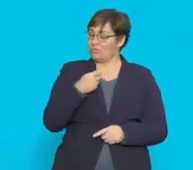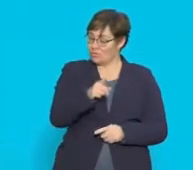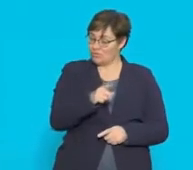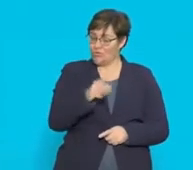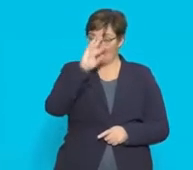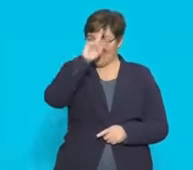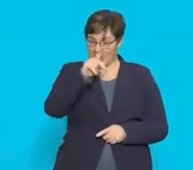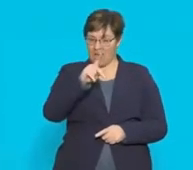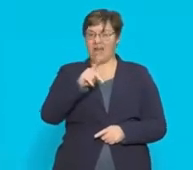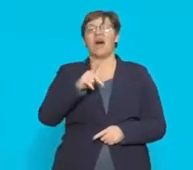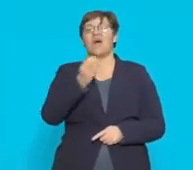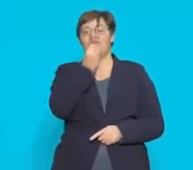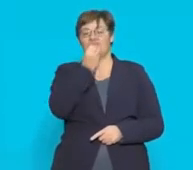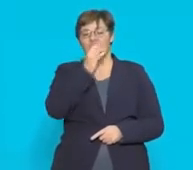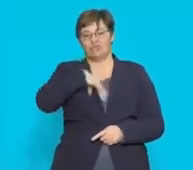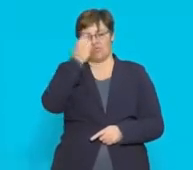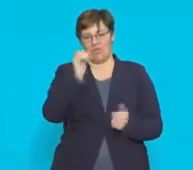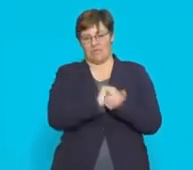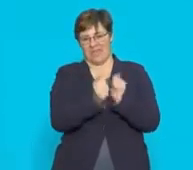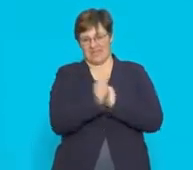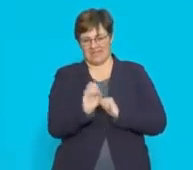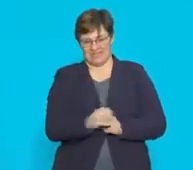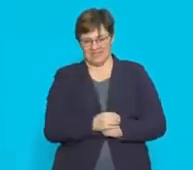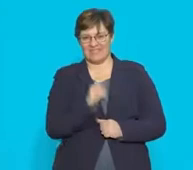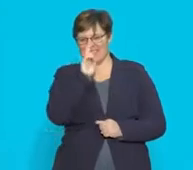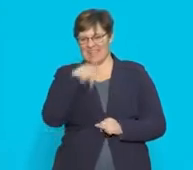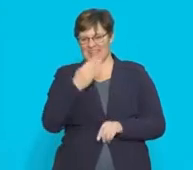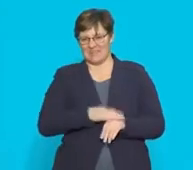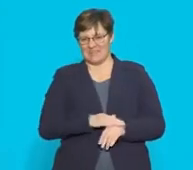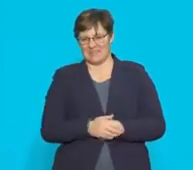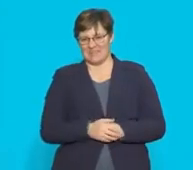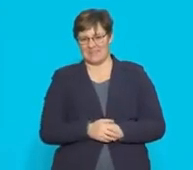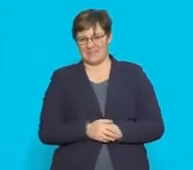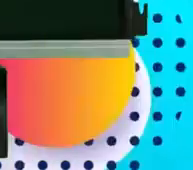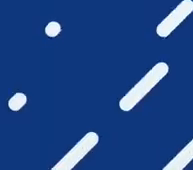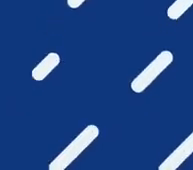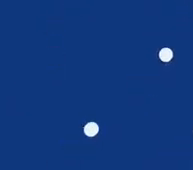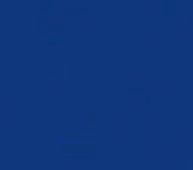from me, remember, mathematics is food for the soul. Until next time.